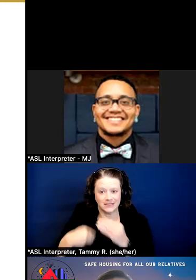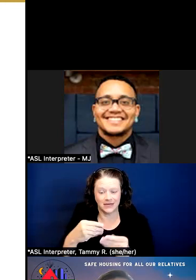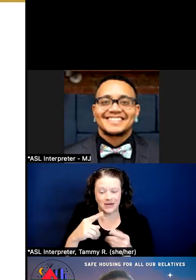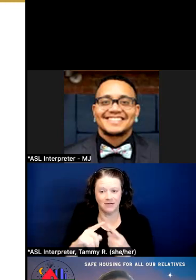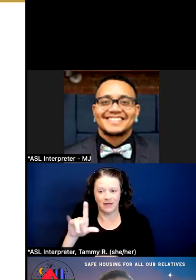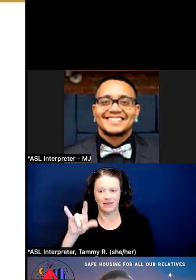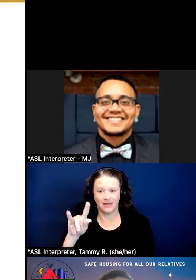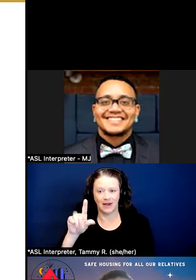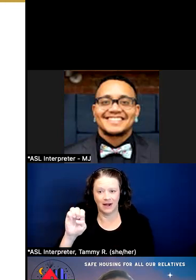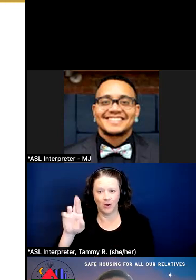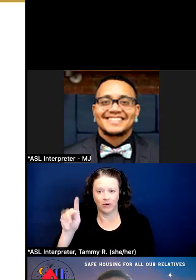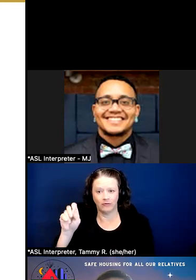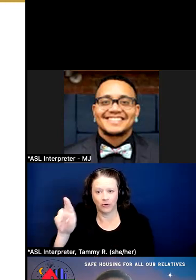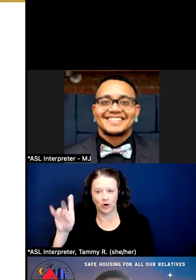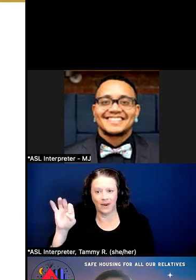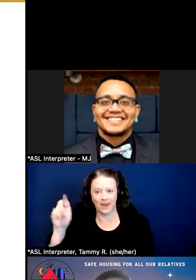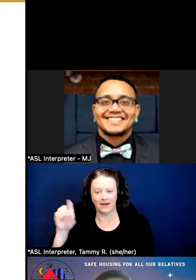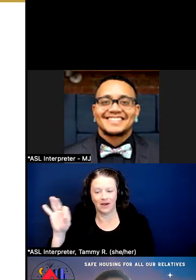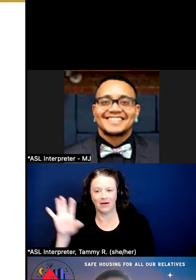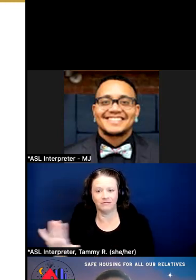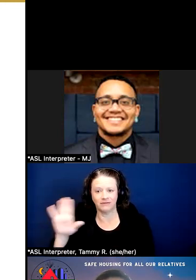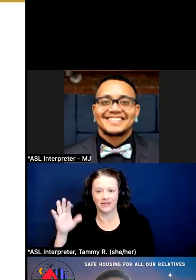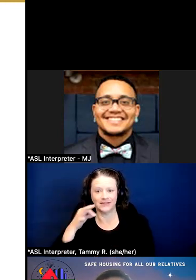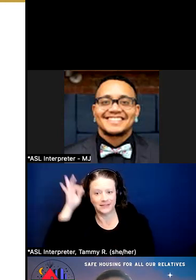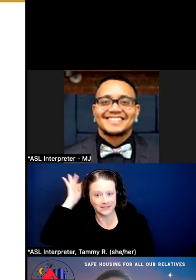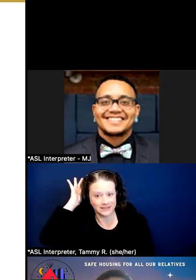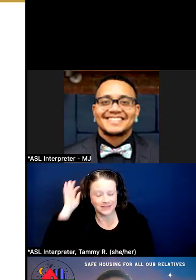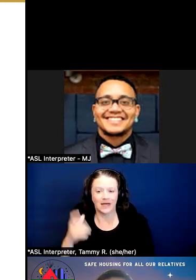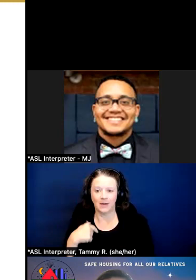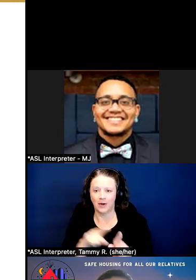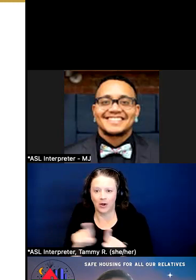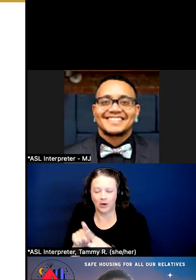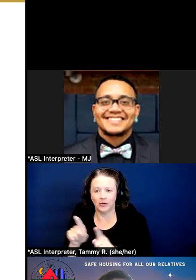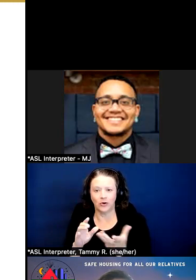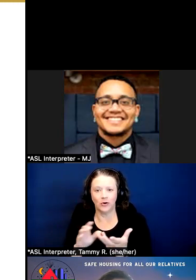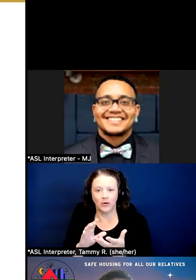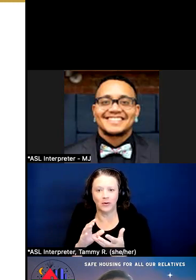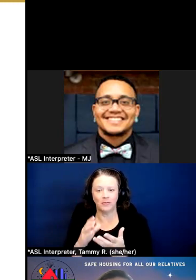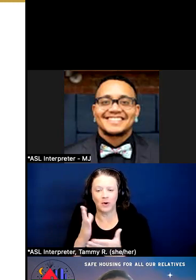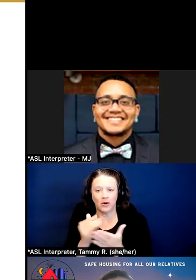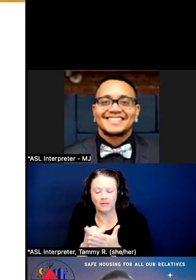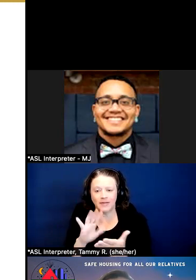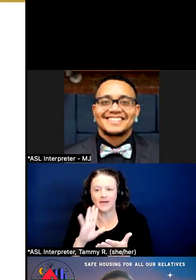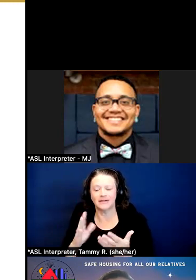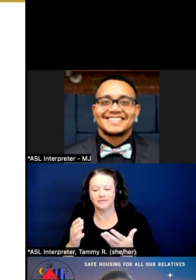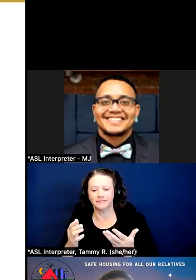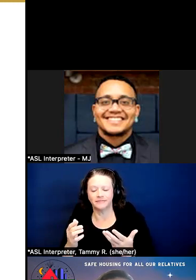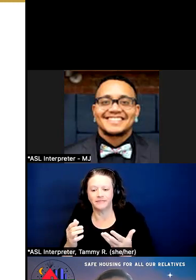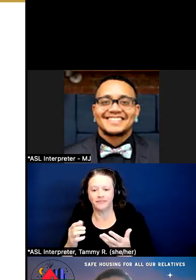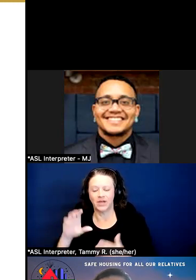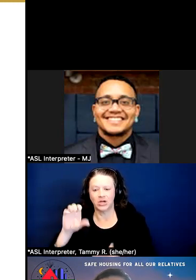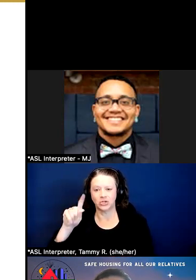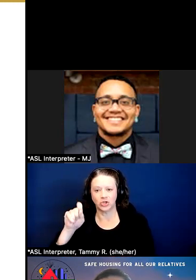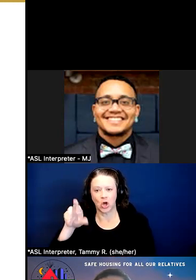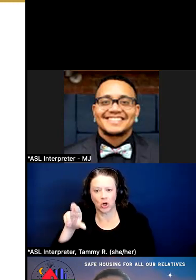the director of the new FISB-funded Tribal Safe Housing Capacity Center, and we do go by STARS, and I'll talk a